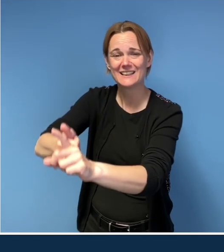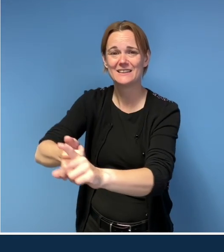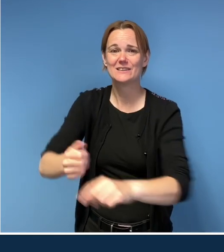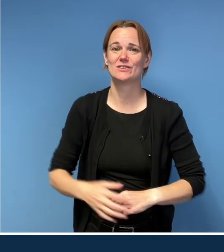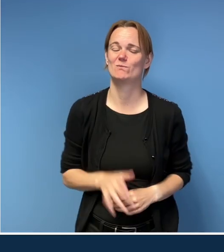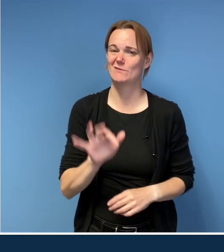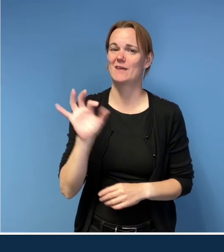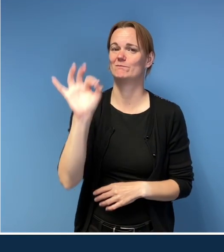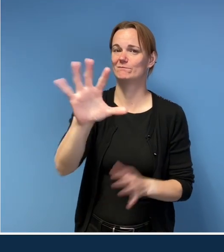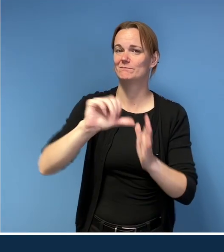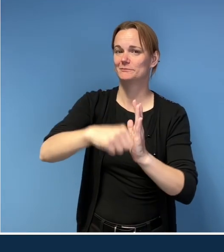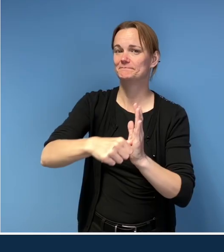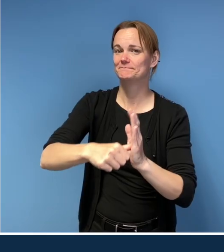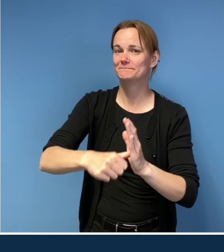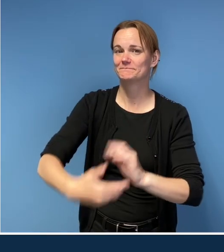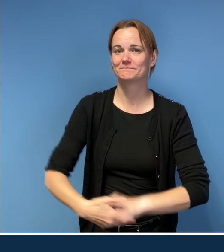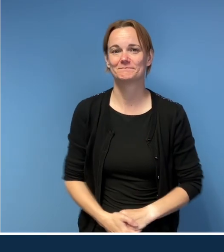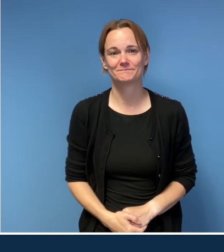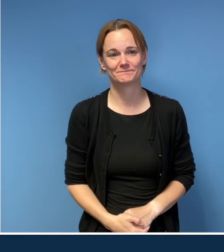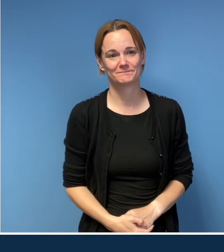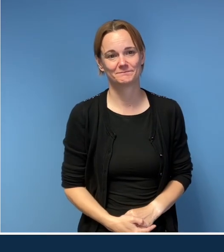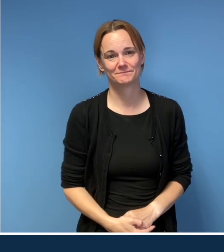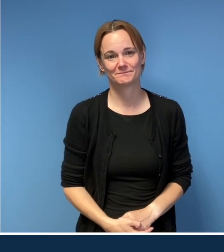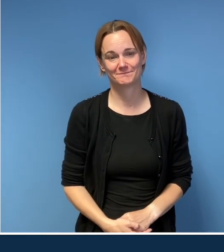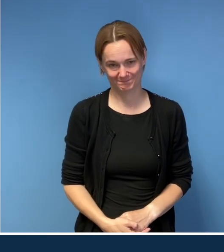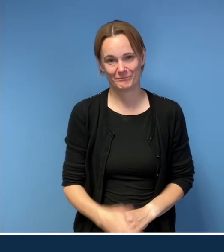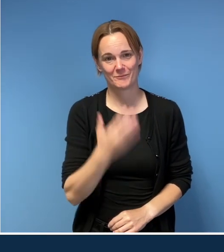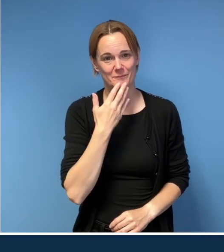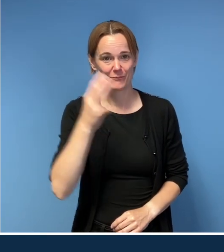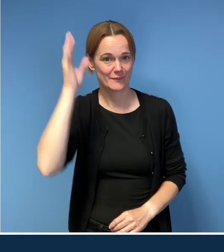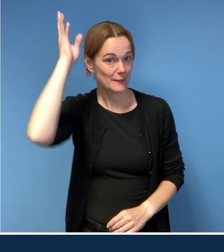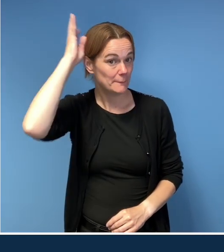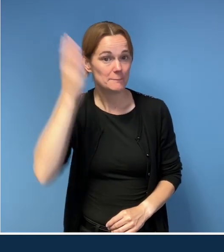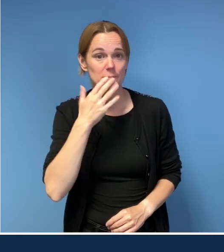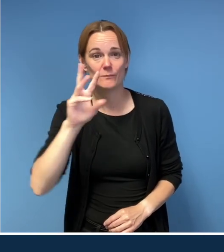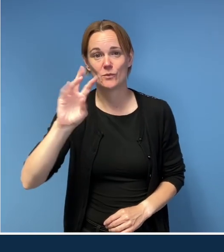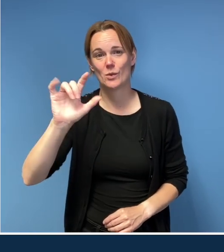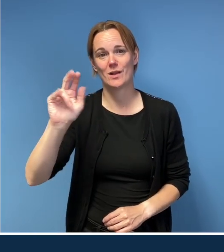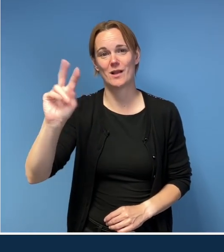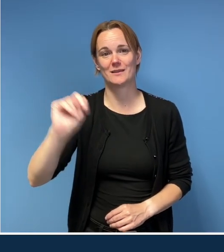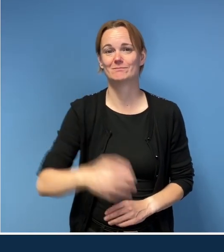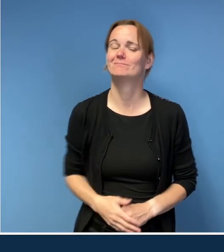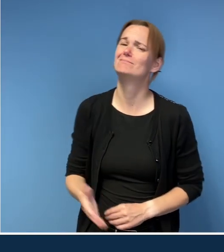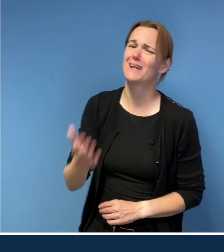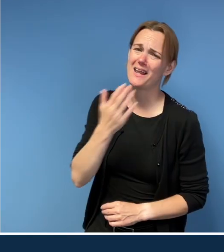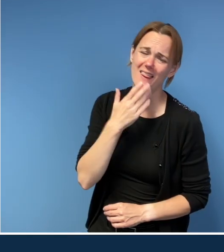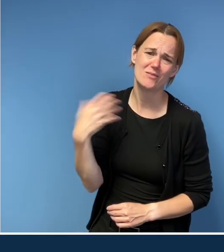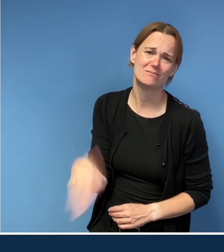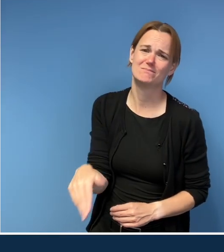that's a takeaway I would like everybody to take today. Llewellyn. Yes. Beautifully said, Denise, as